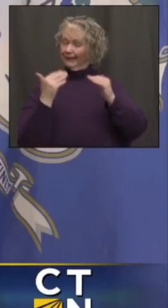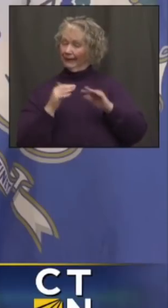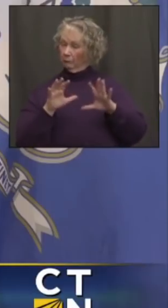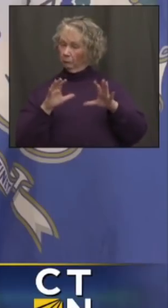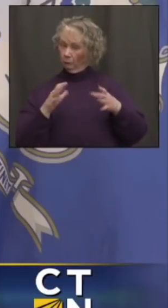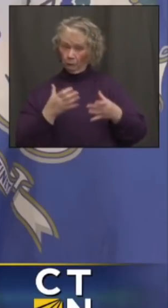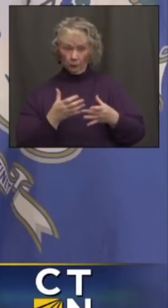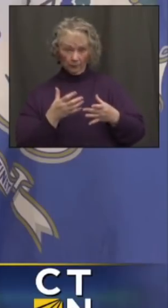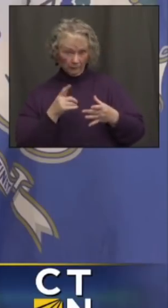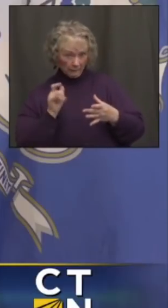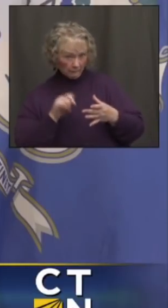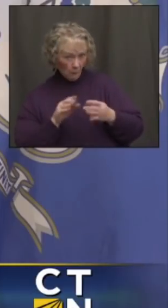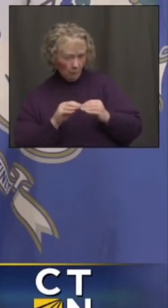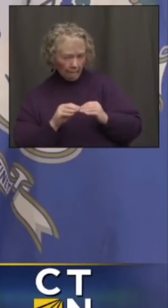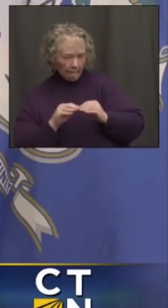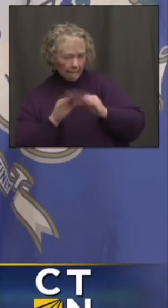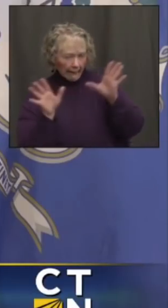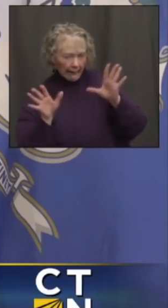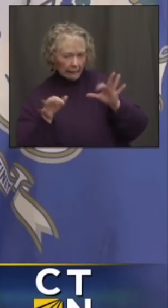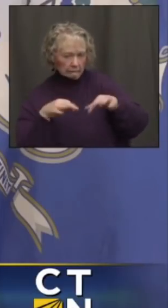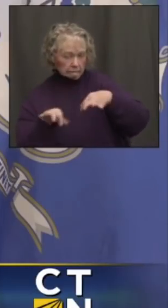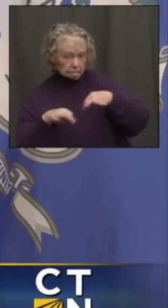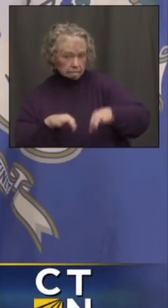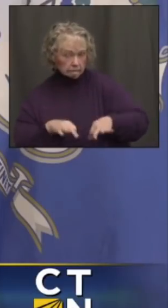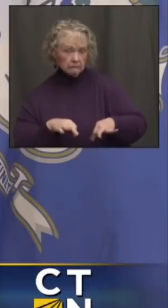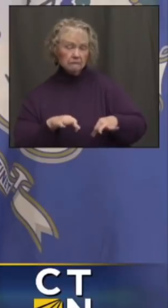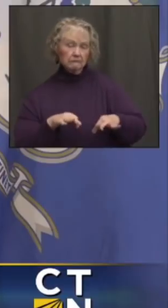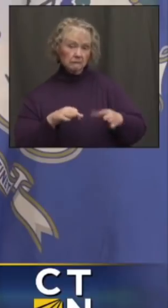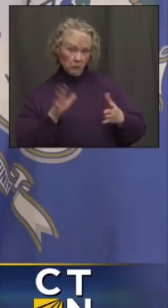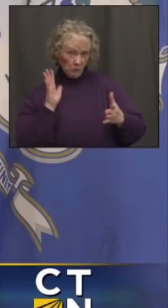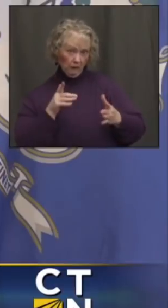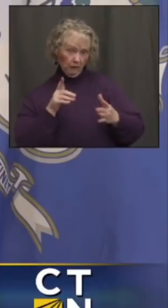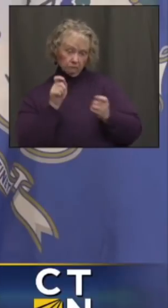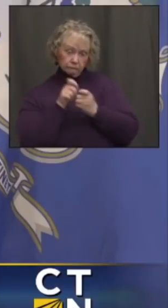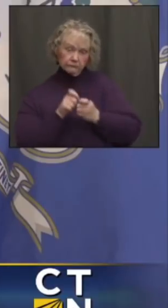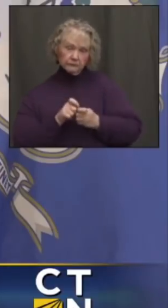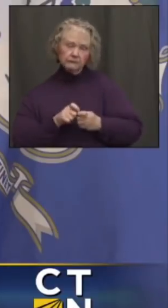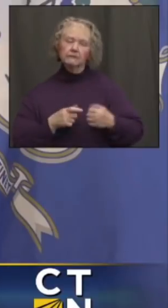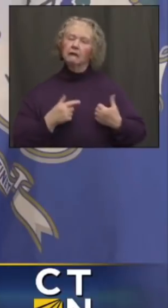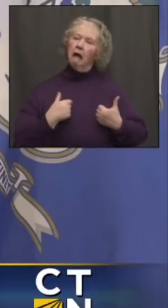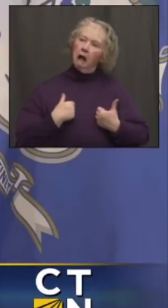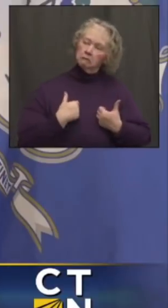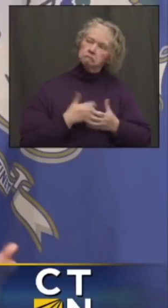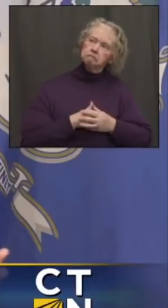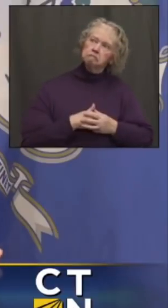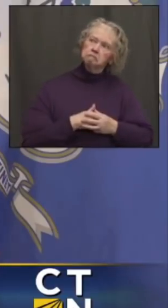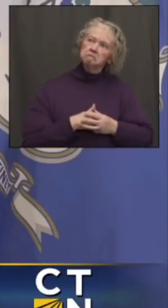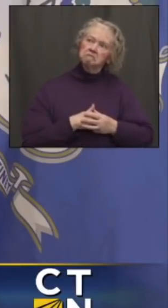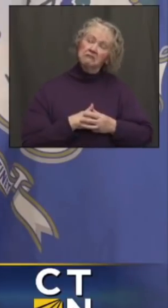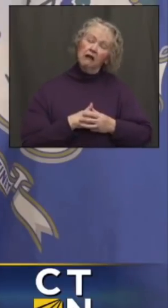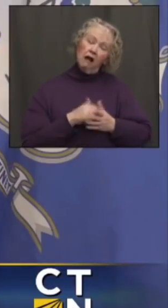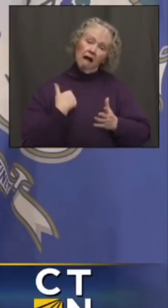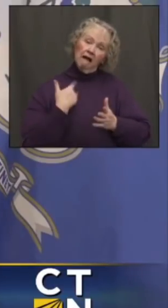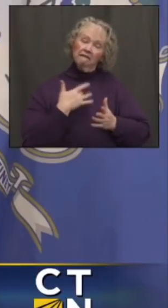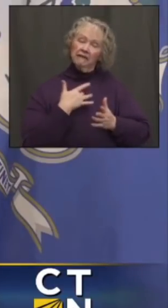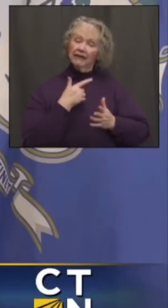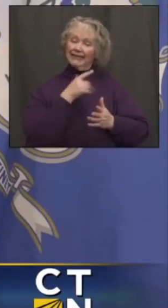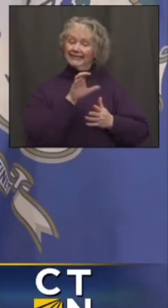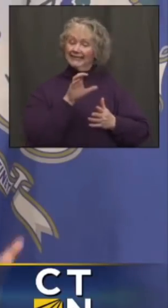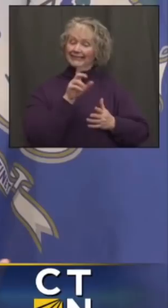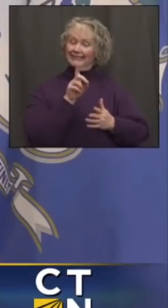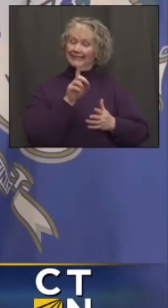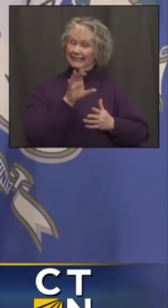the comorbidities be? So far, you have erred on the side of flexibility, I think has been your approach, but it looks